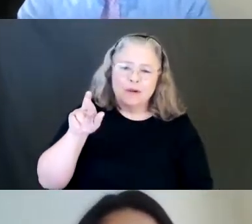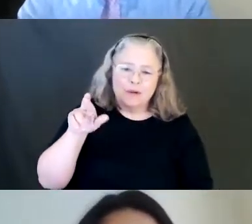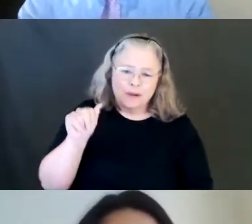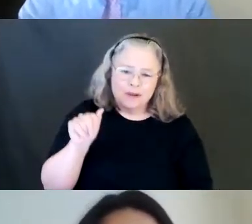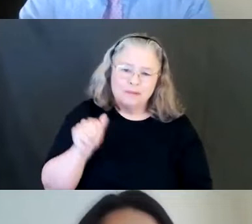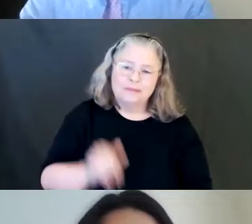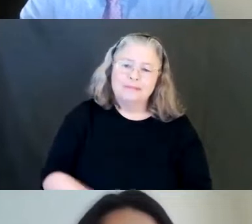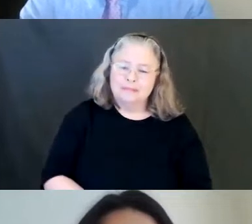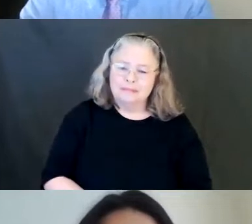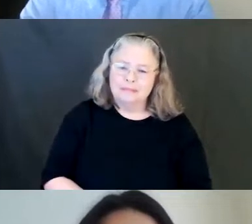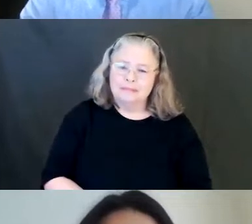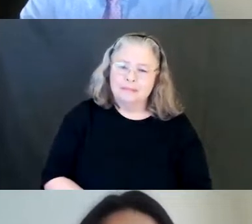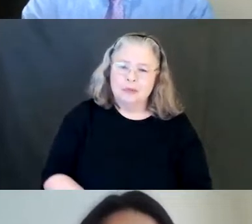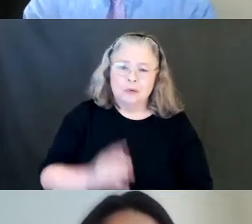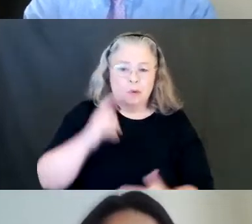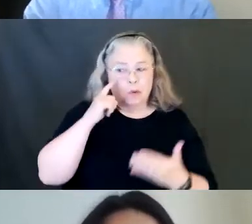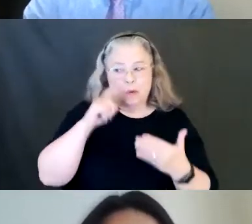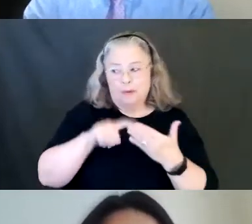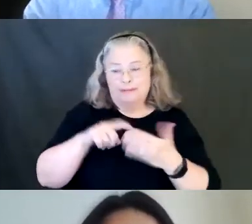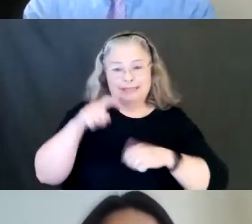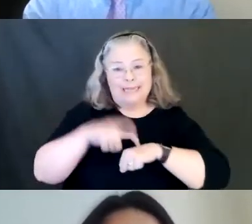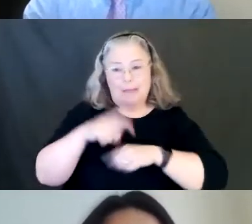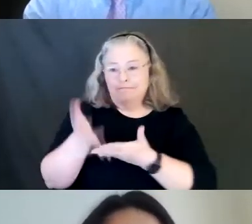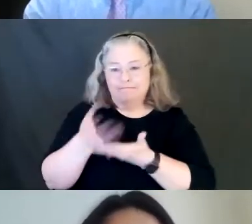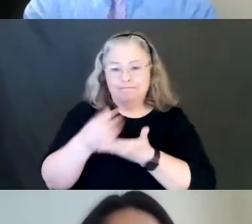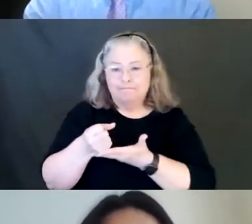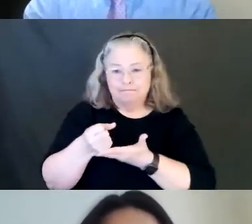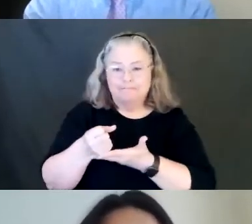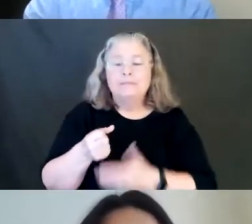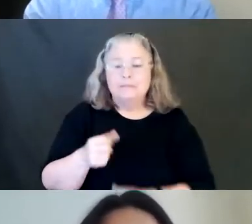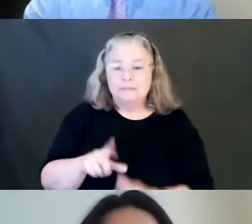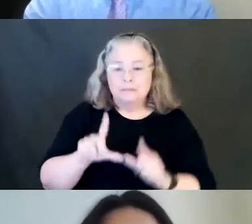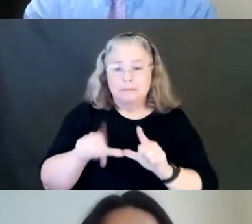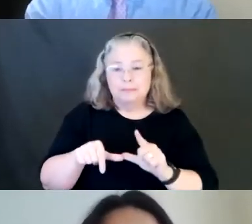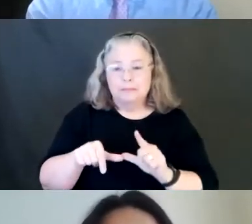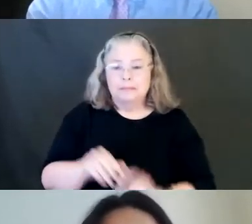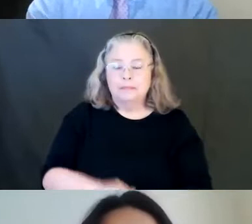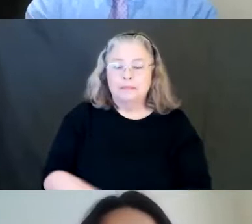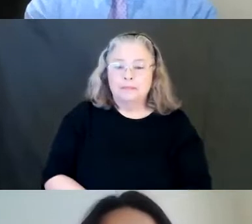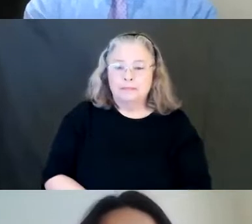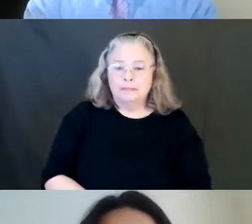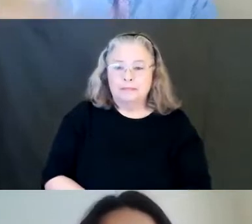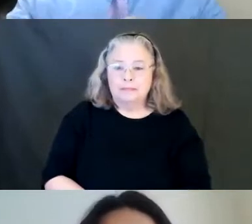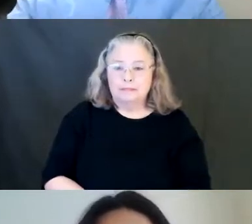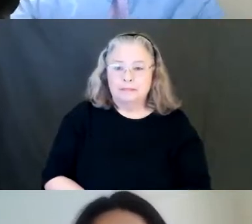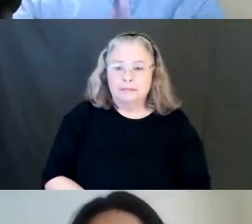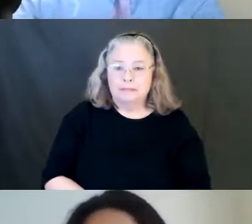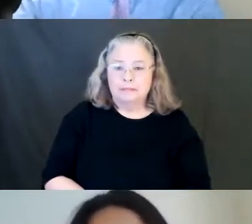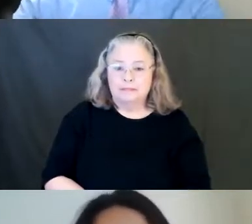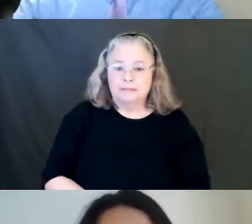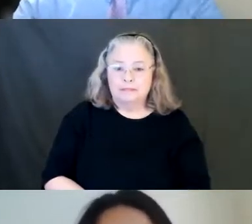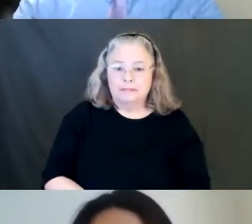And so just noting that we are at time now, and of course, we can ask your